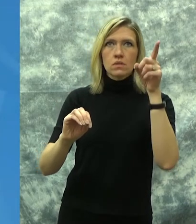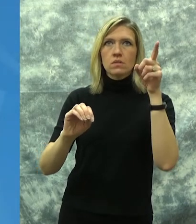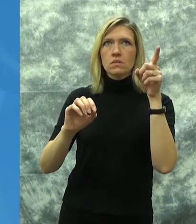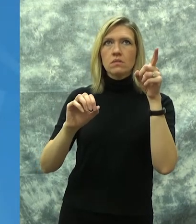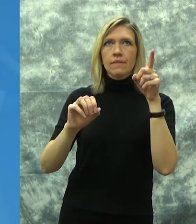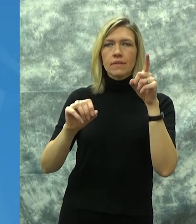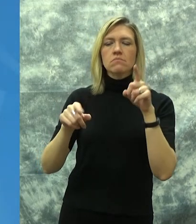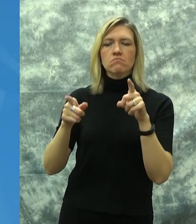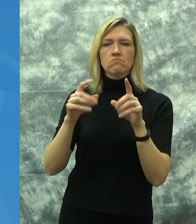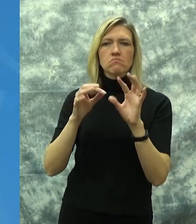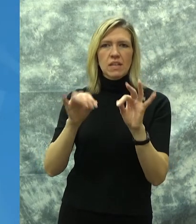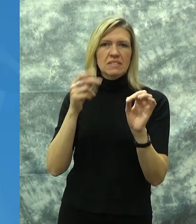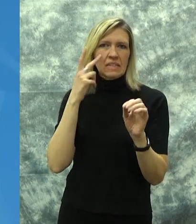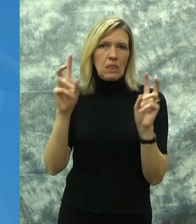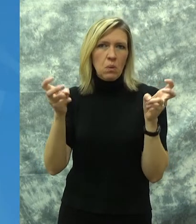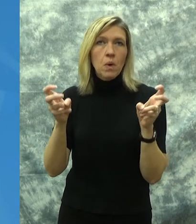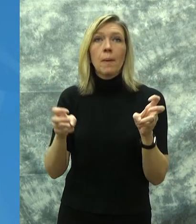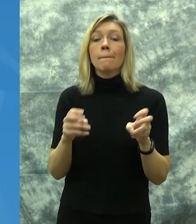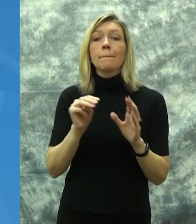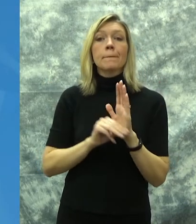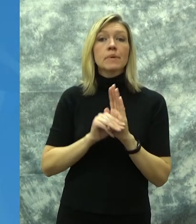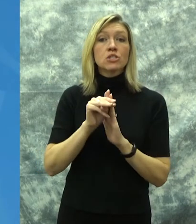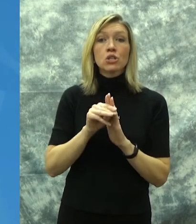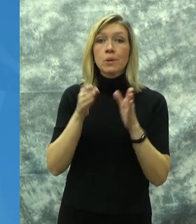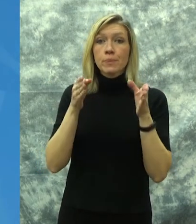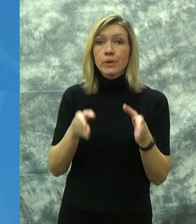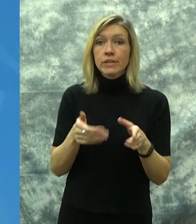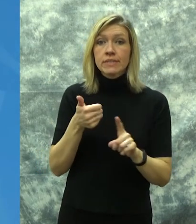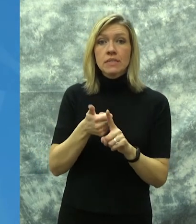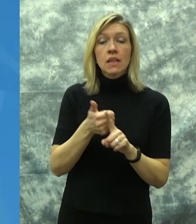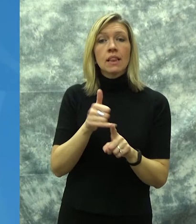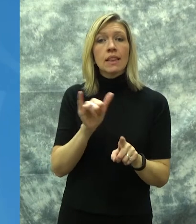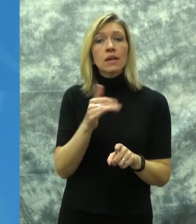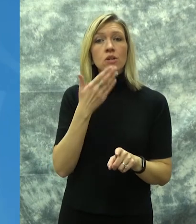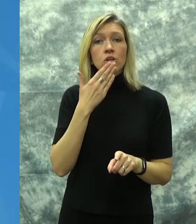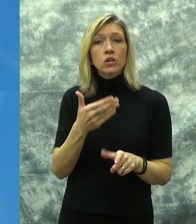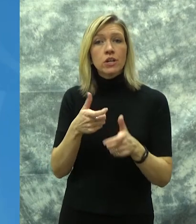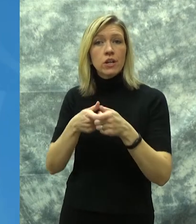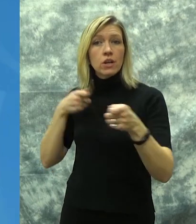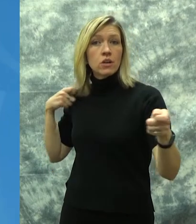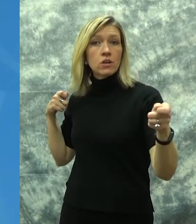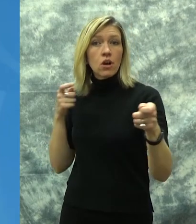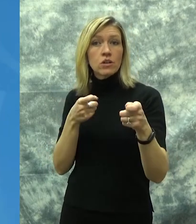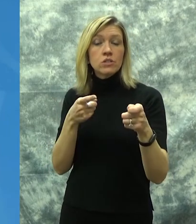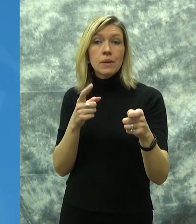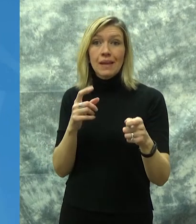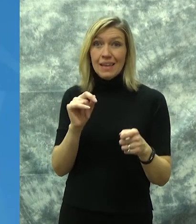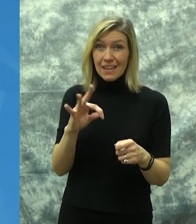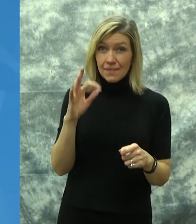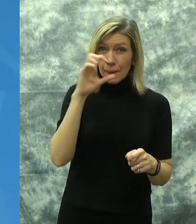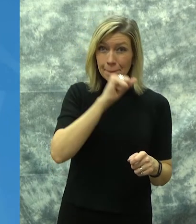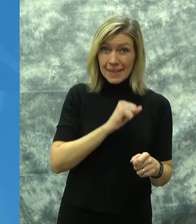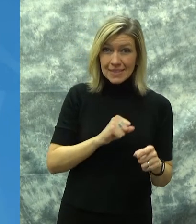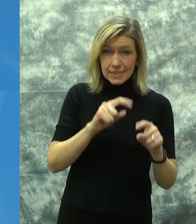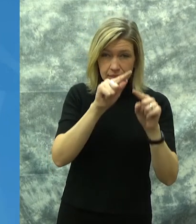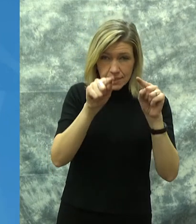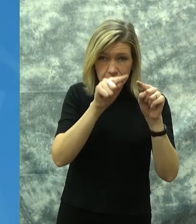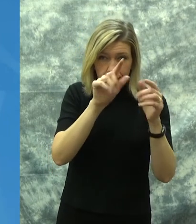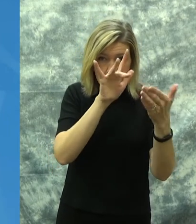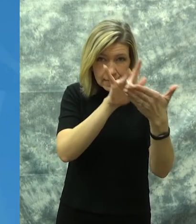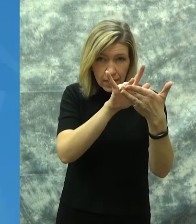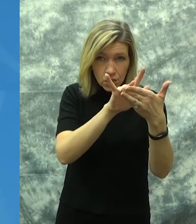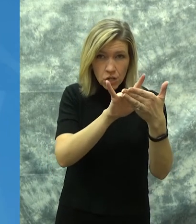He said, the mature person is like a good archer. When he misses the bullseye, he turns around and seeks the reason for his failure